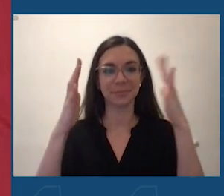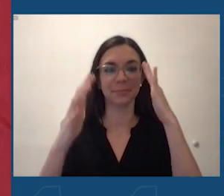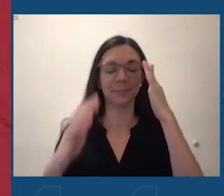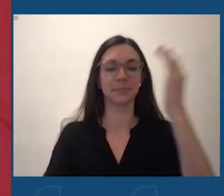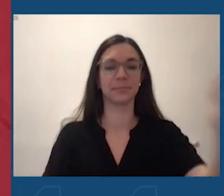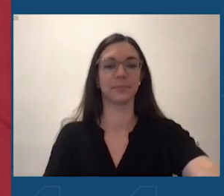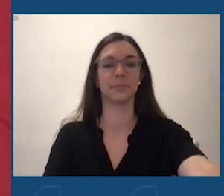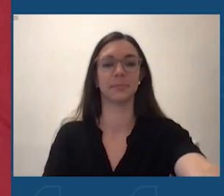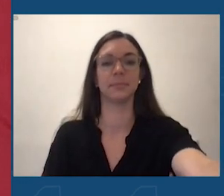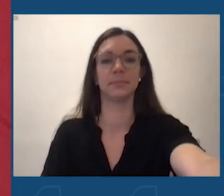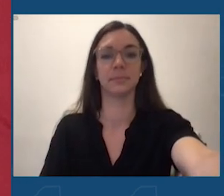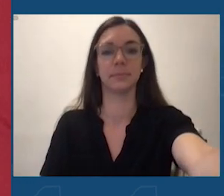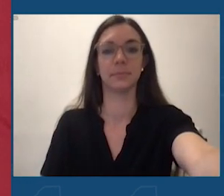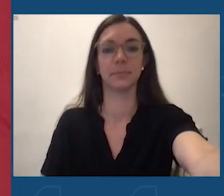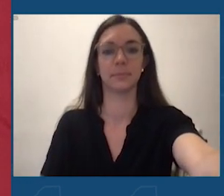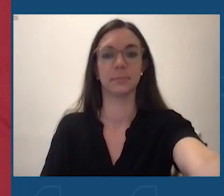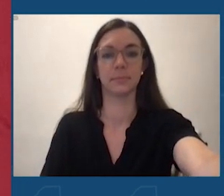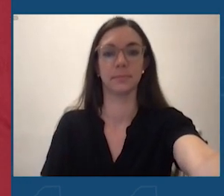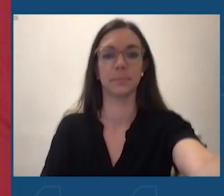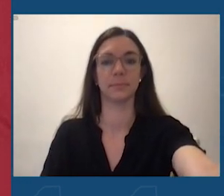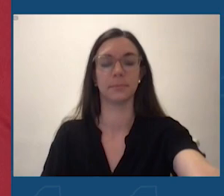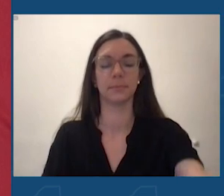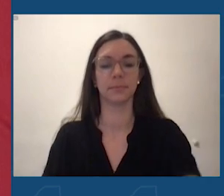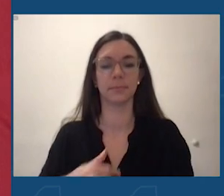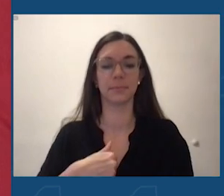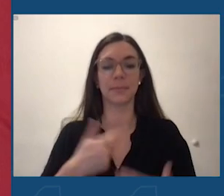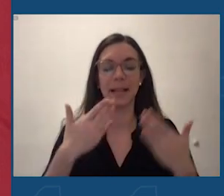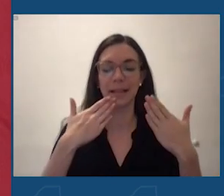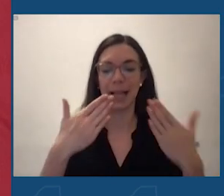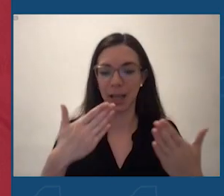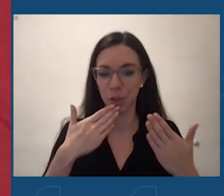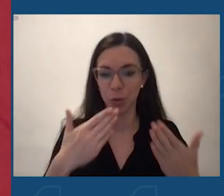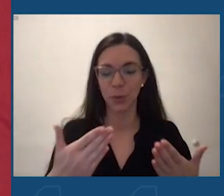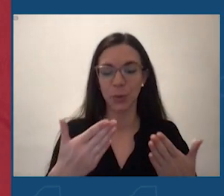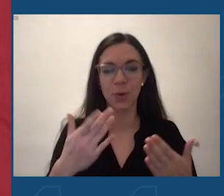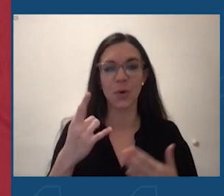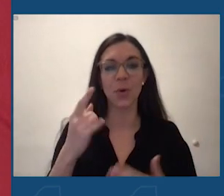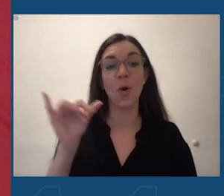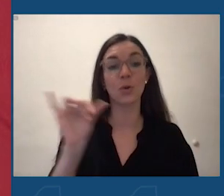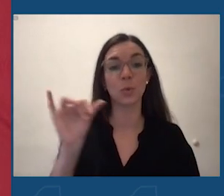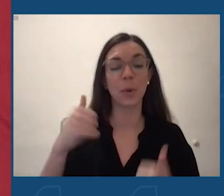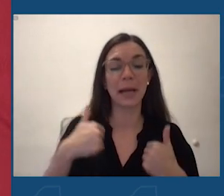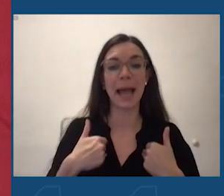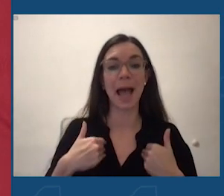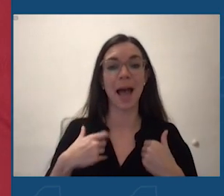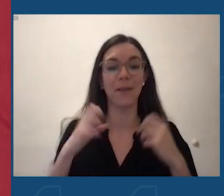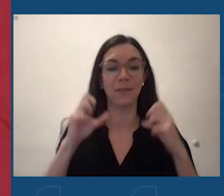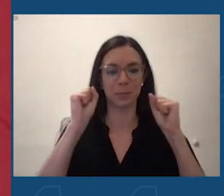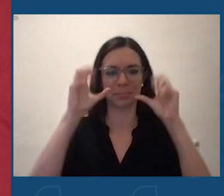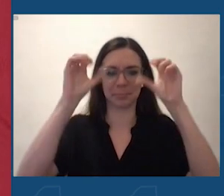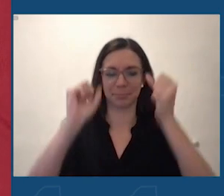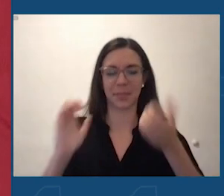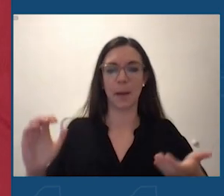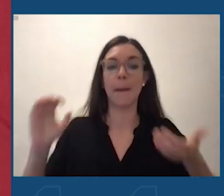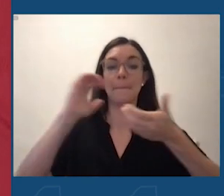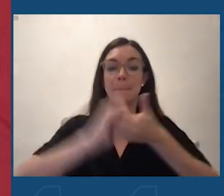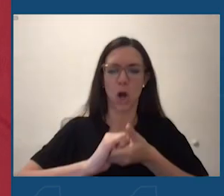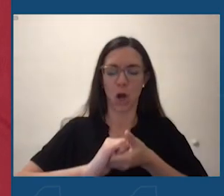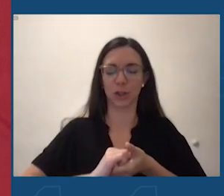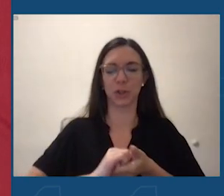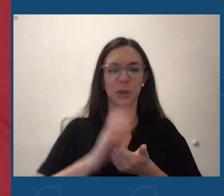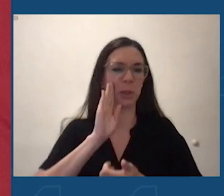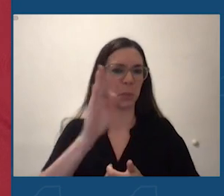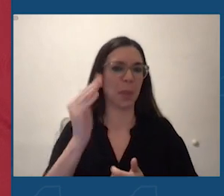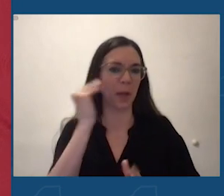I thank you. And also, we have incredible partner. You need to get to know him very well